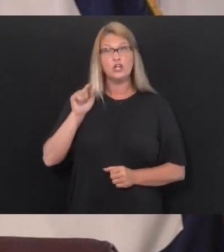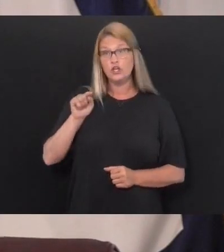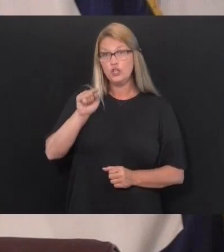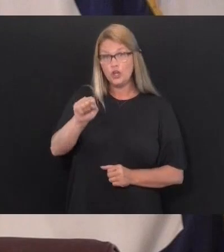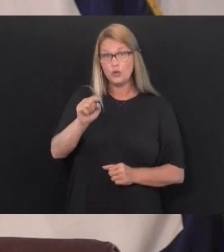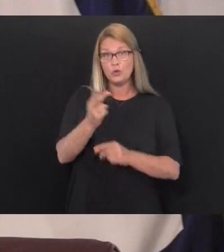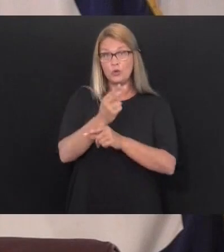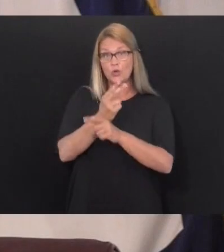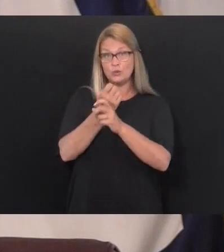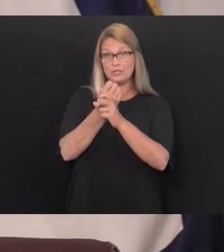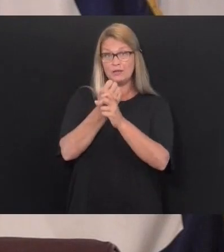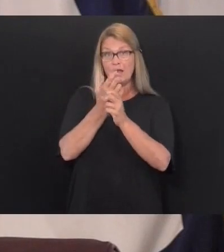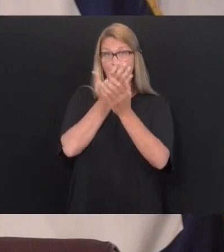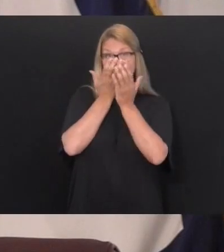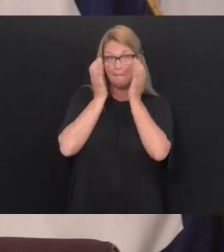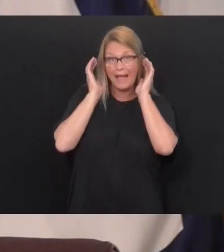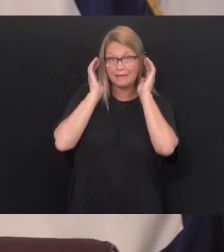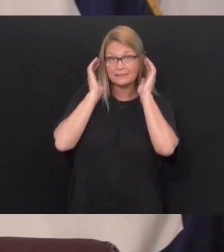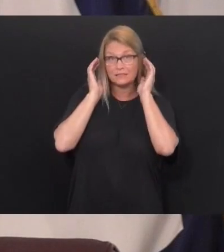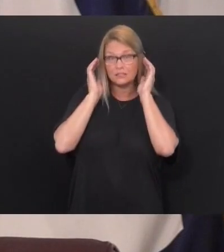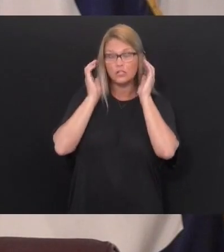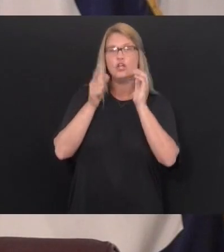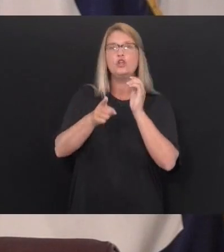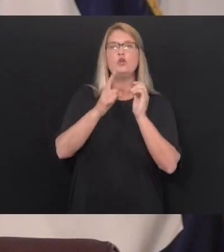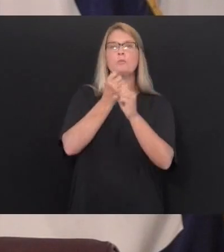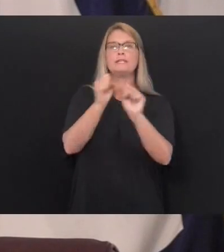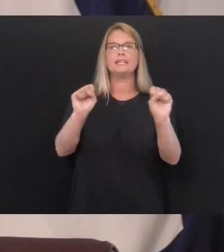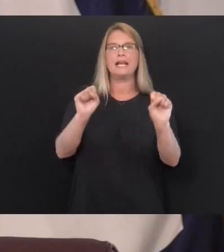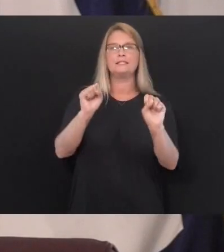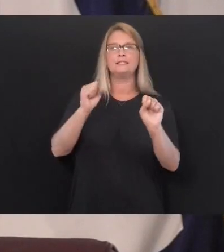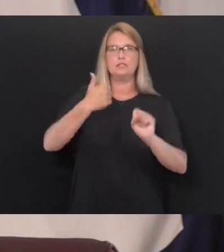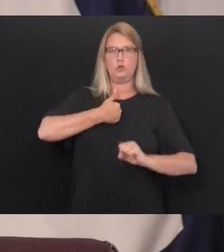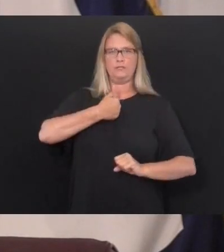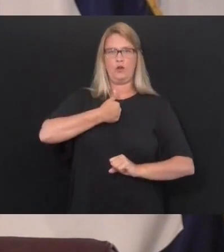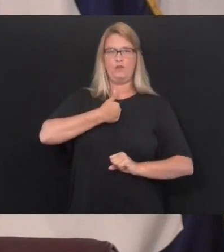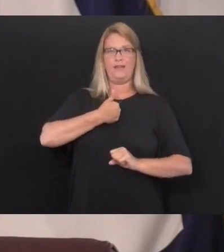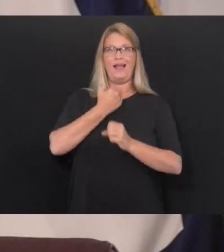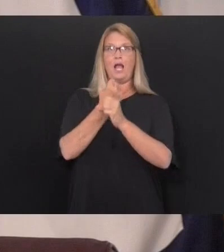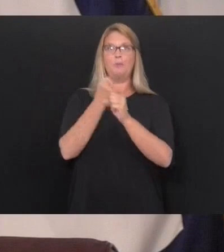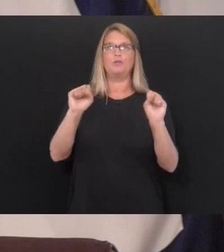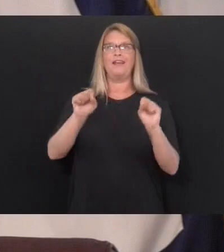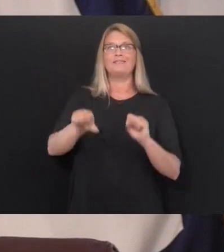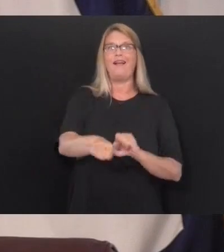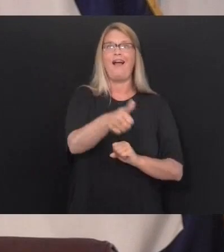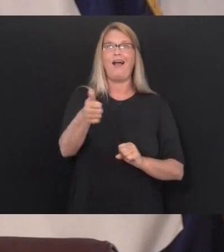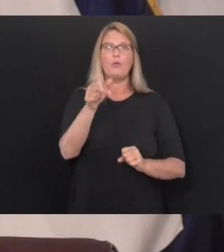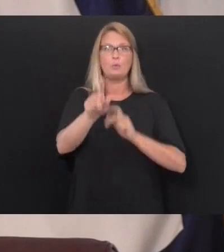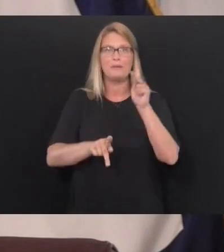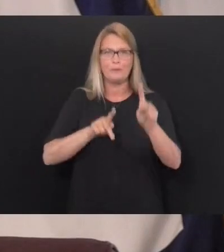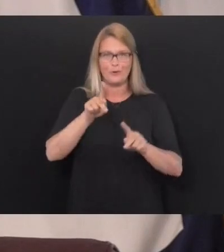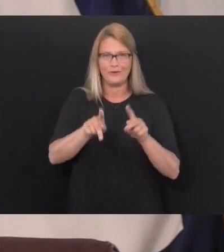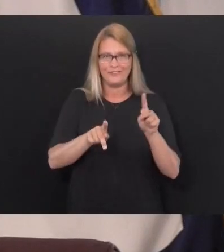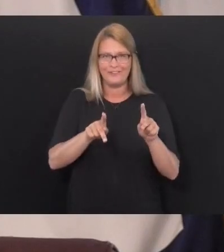outside and start doing the things that they like to do. On September 2nd, we are opening